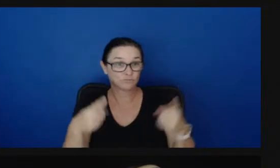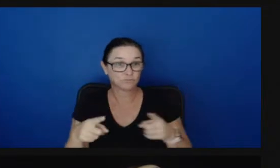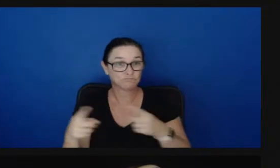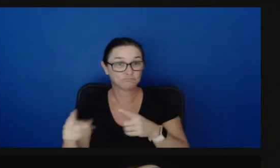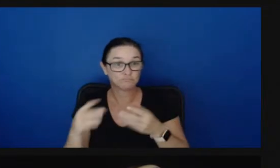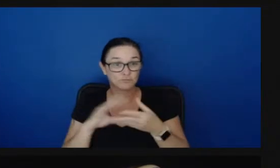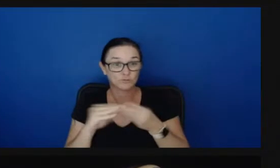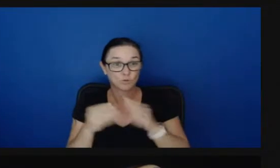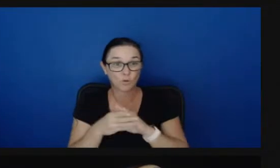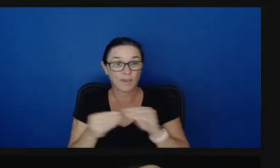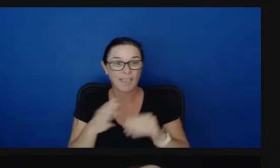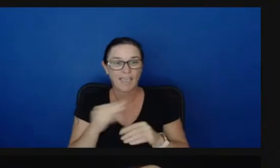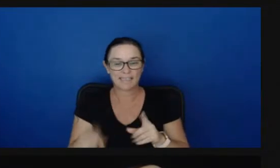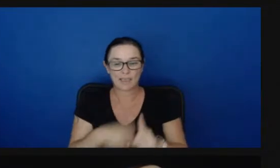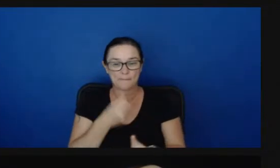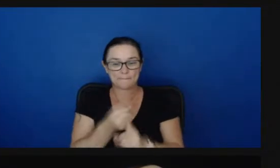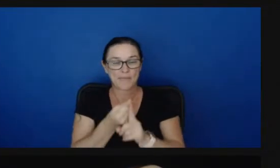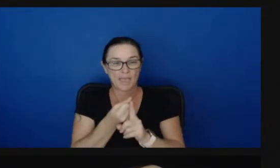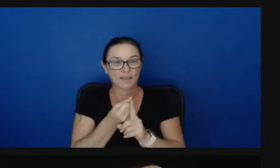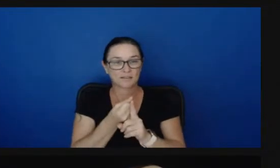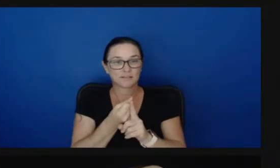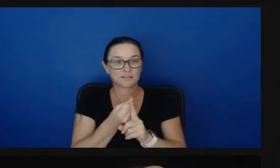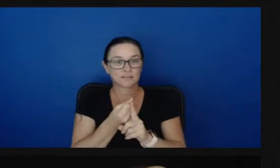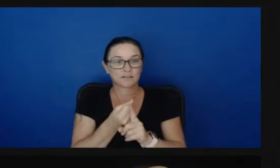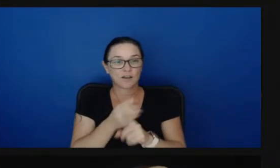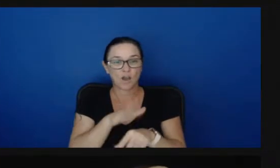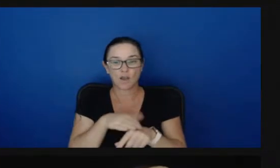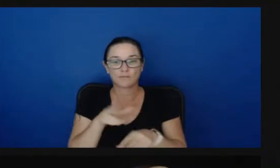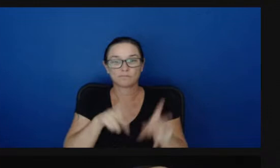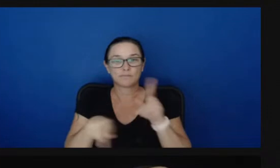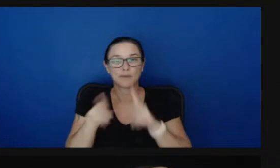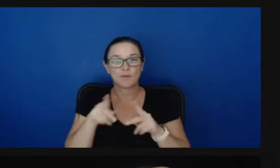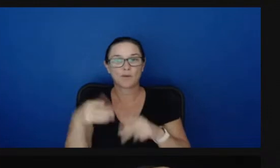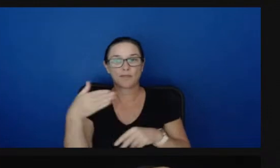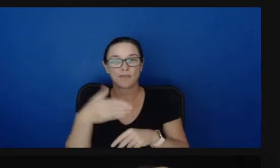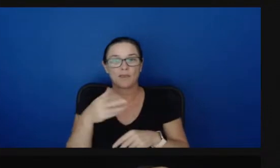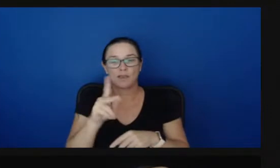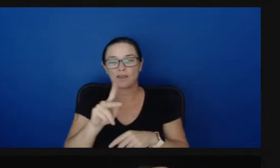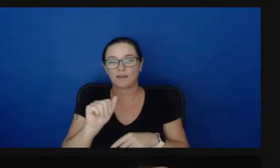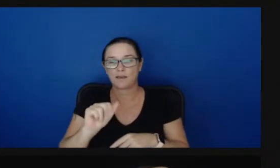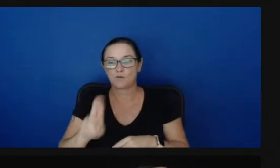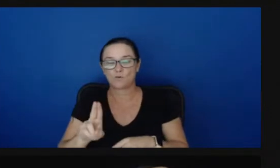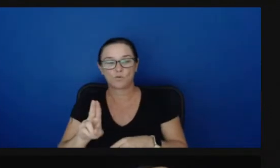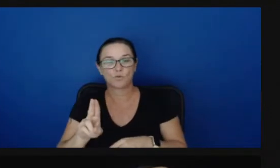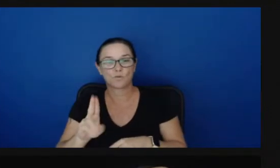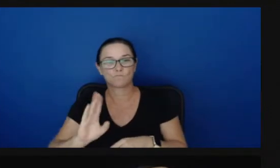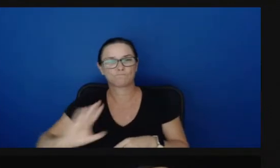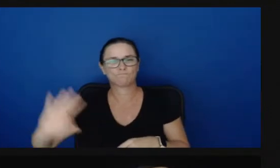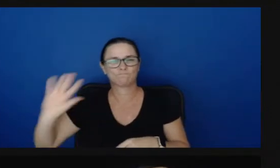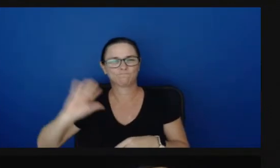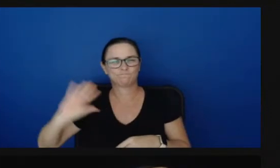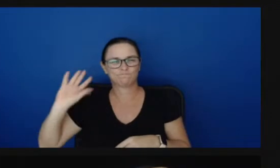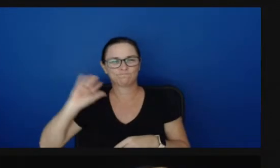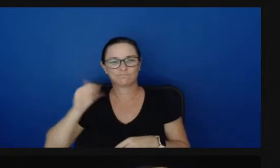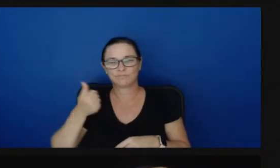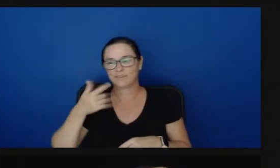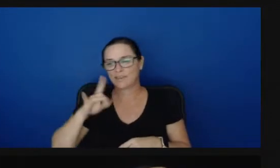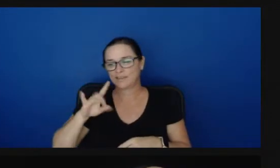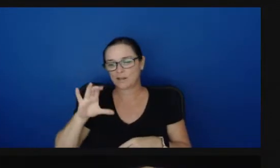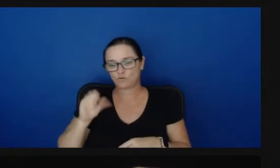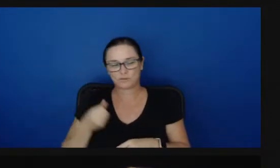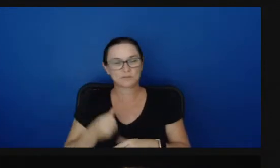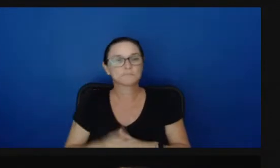the impact of the eruption on people in Kau back in the 1800s.